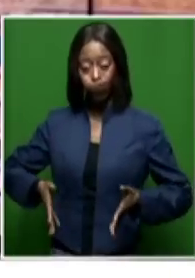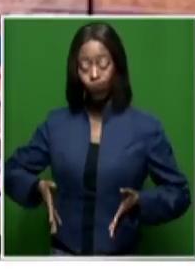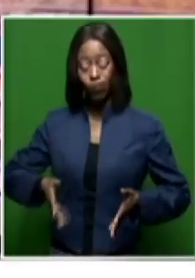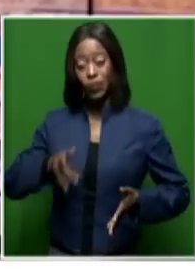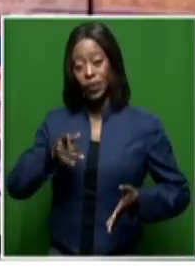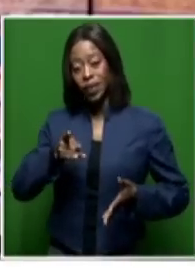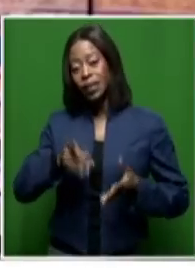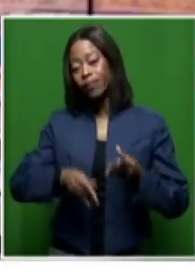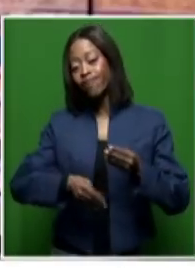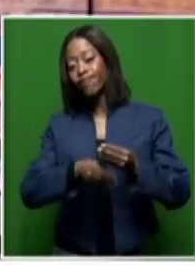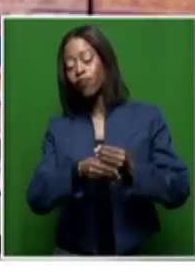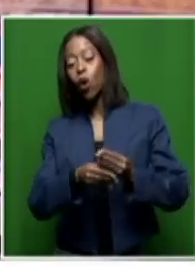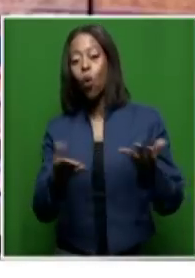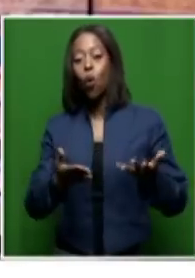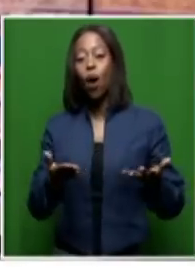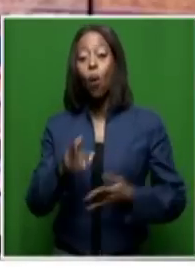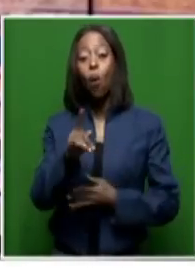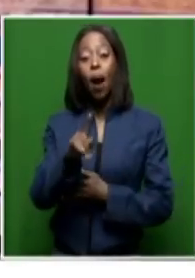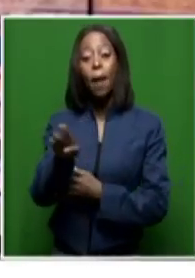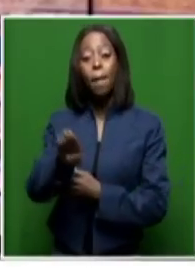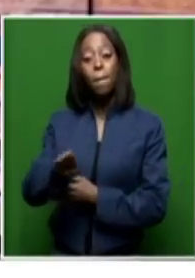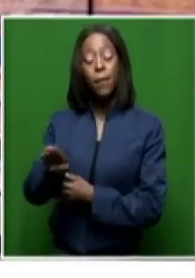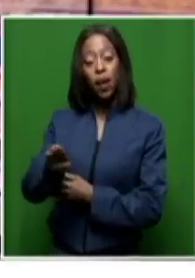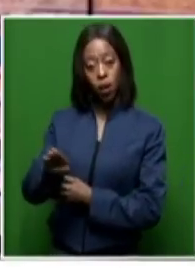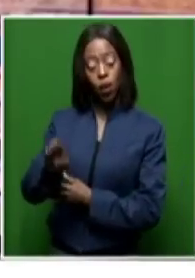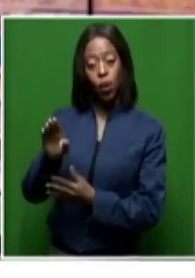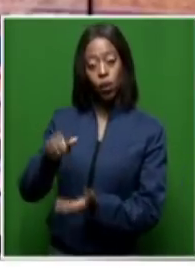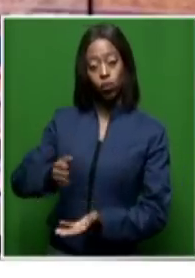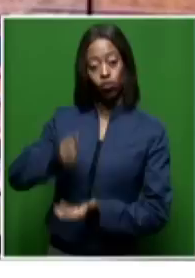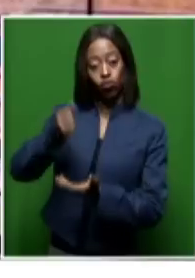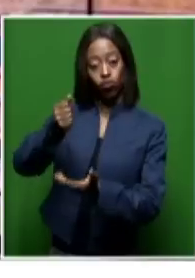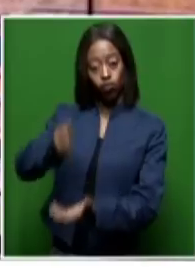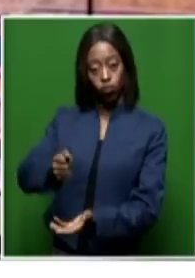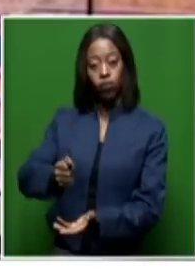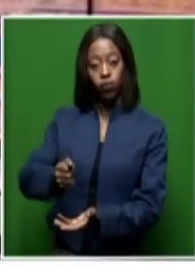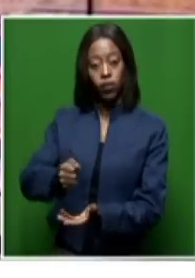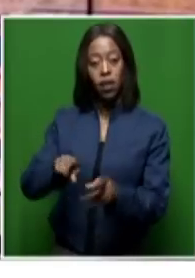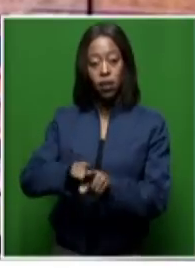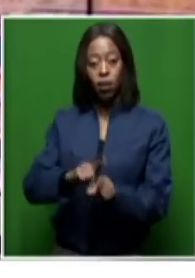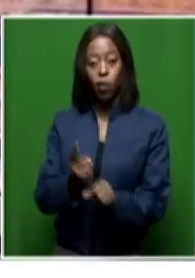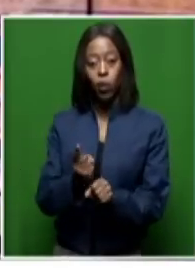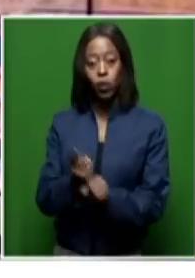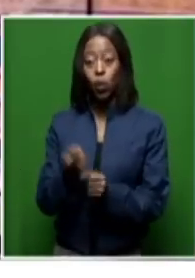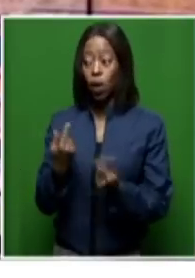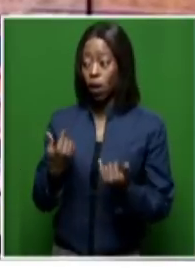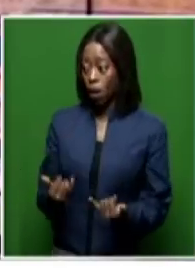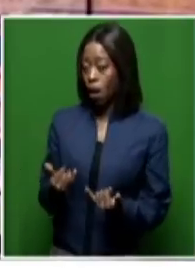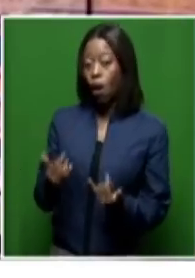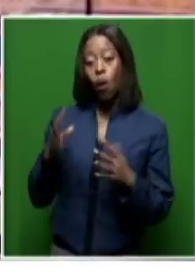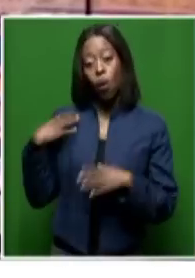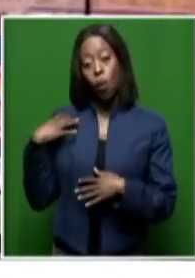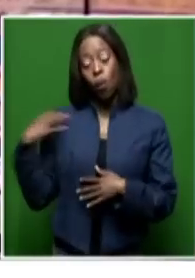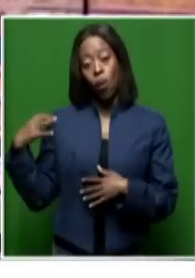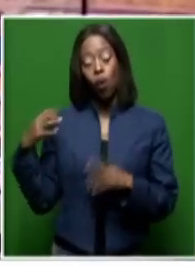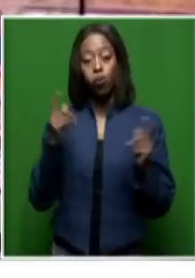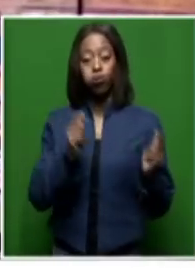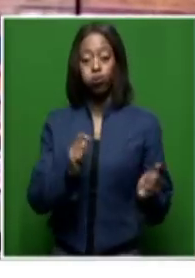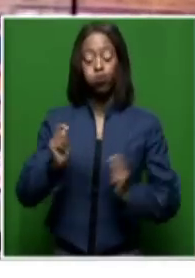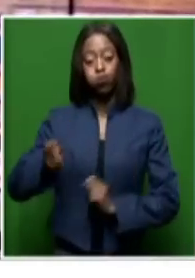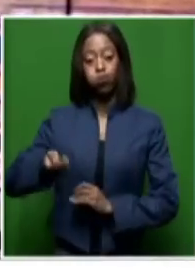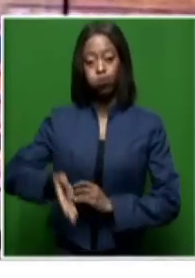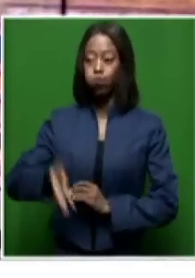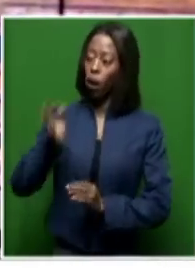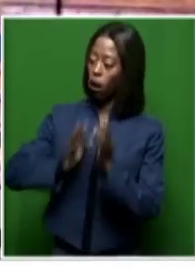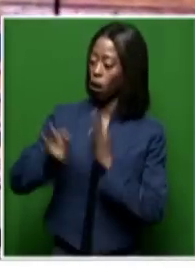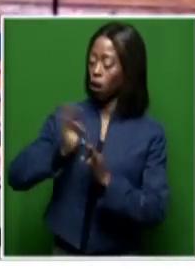And this, of course, is part of a 1 billion rand investment. And we're here with Minister Fikile Mbalula to tell us more about